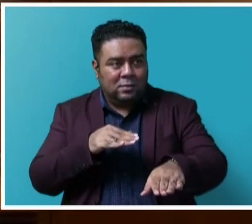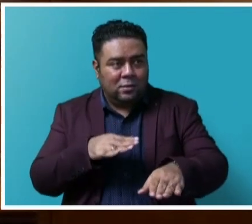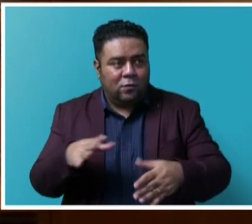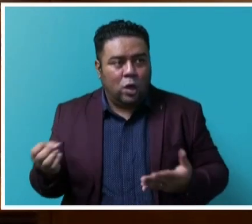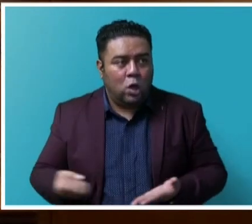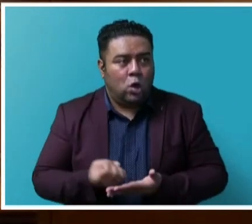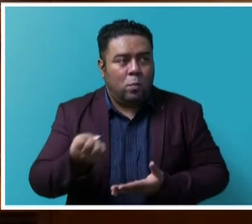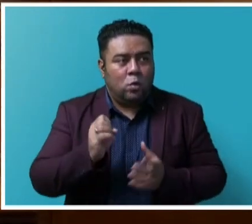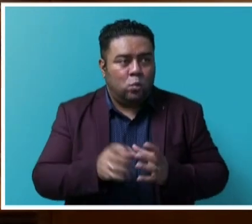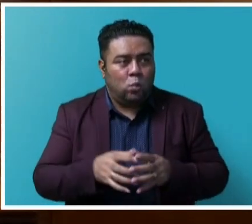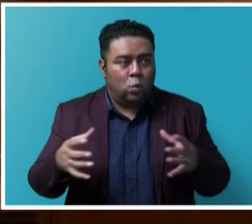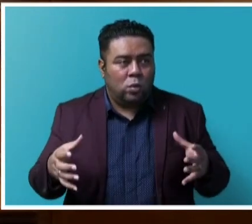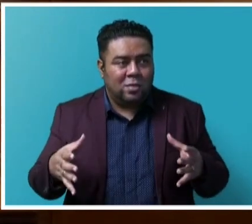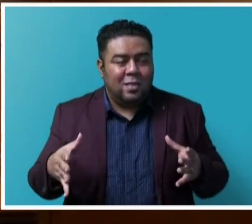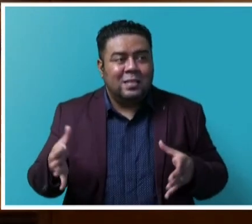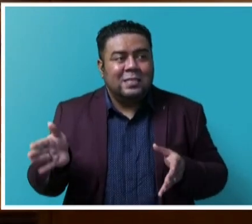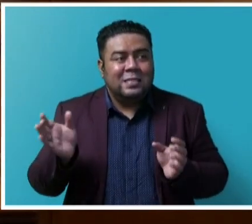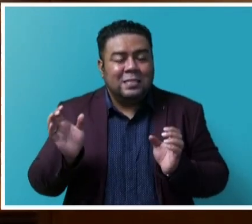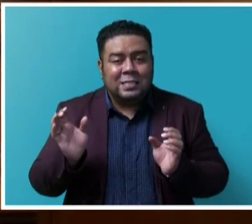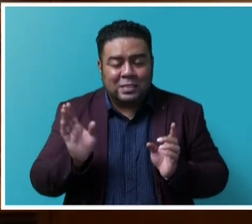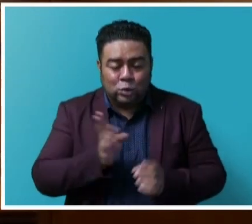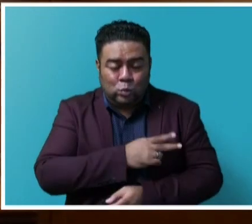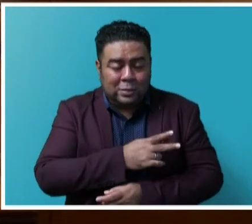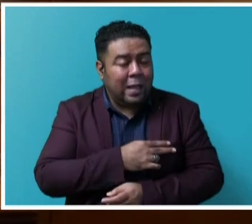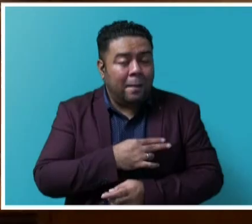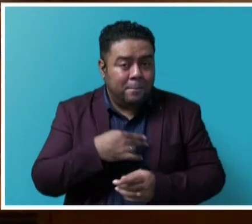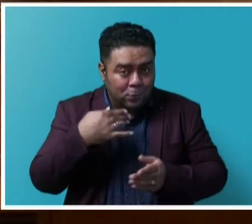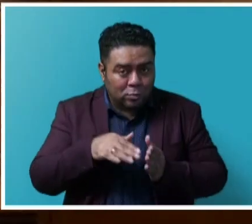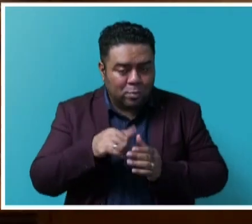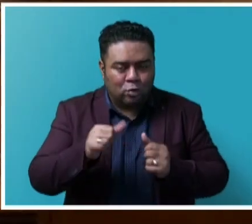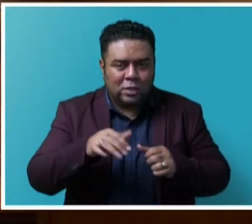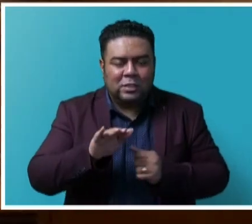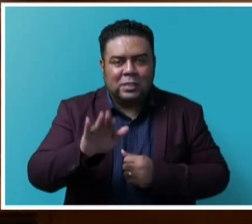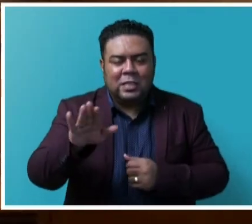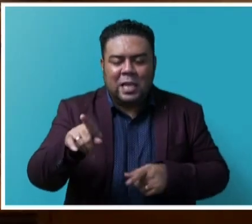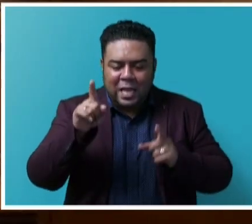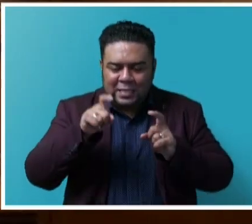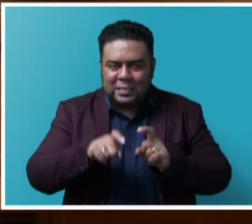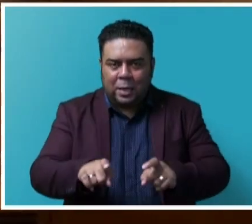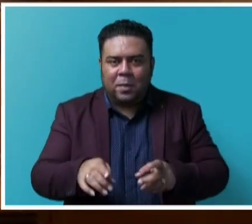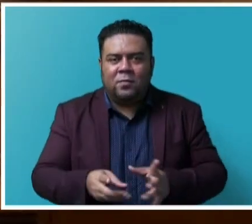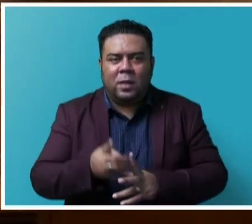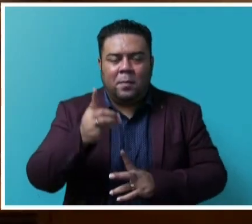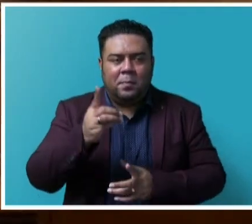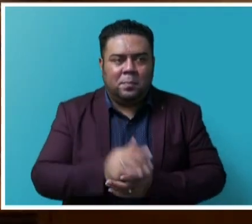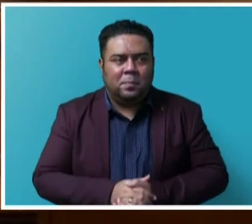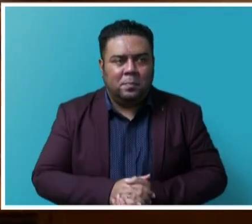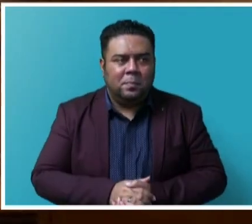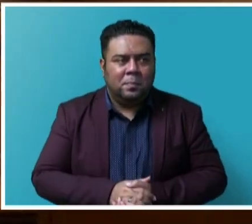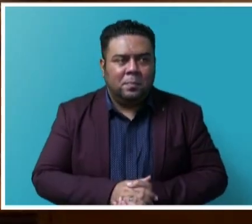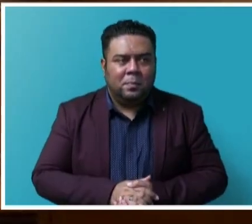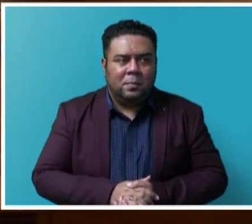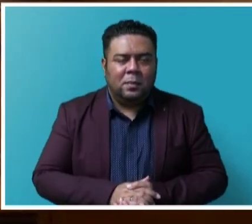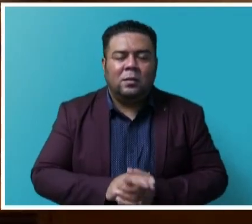growth, security, prosperity, and sustainable development. I echo the words of